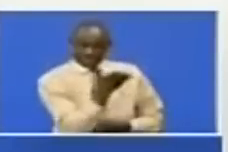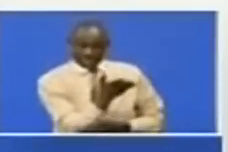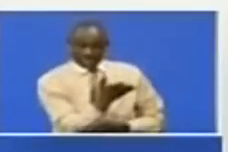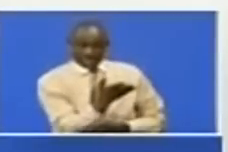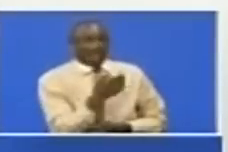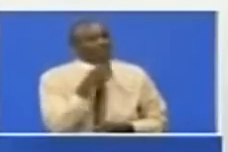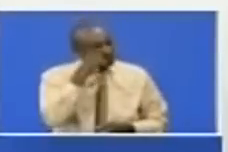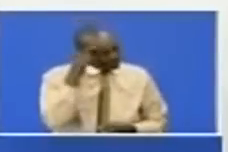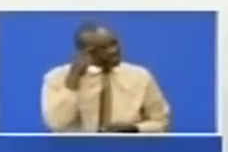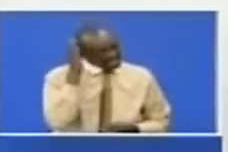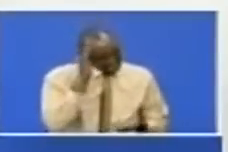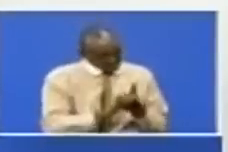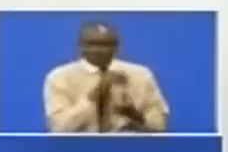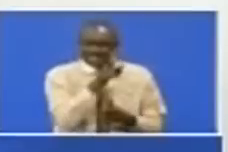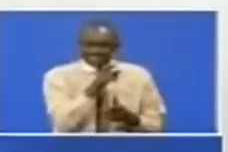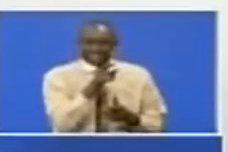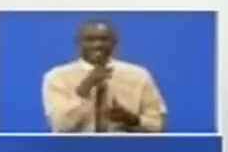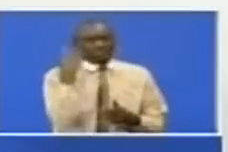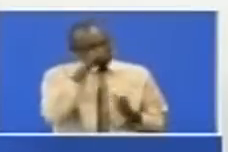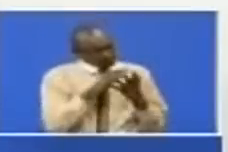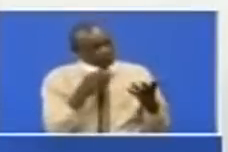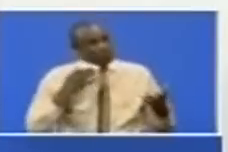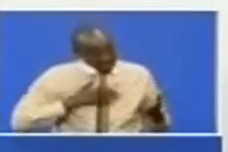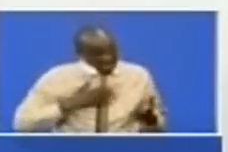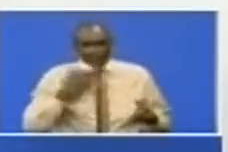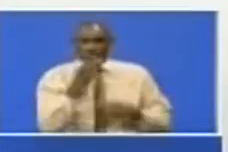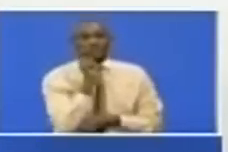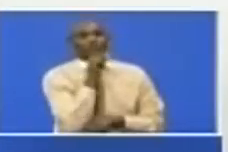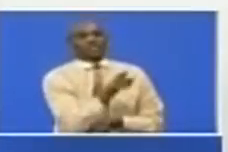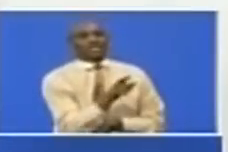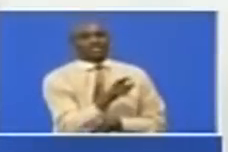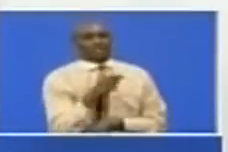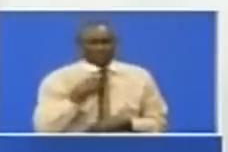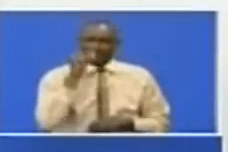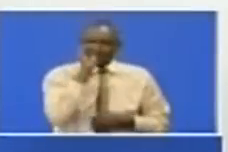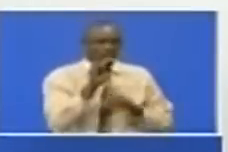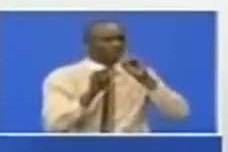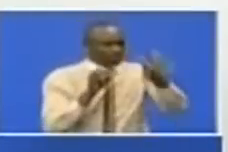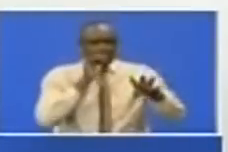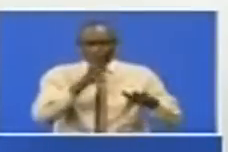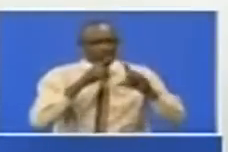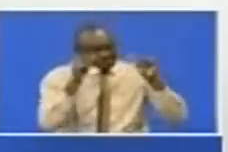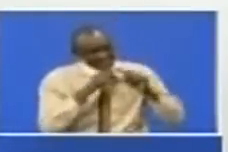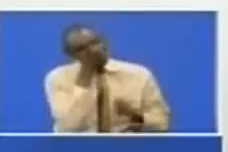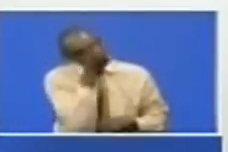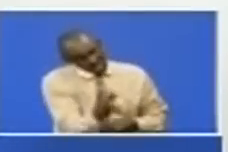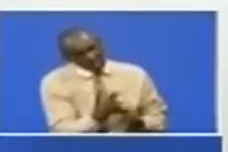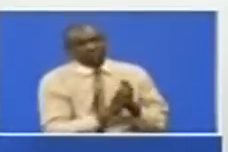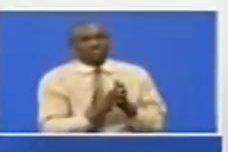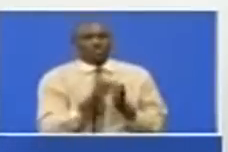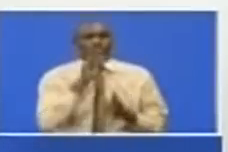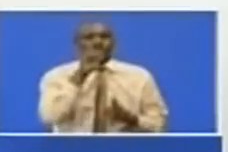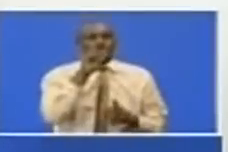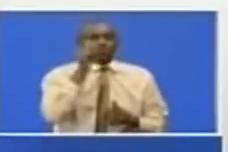mm-hmm. because I believe social media platform is my platform every day. Right. So I was using it to post my messages on YouTube, mm-hmm.